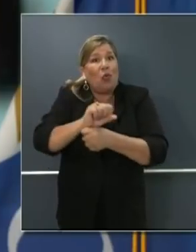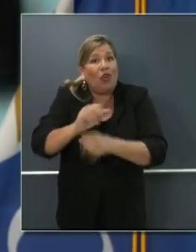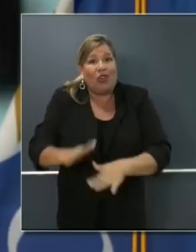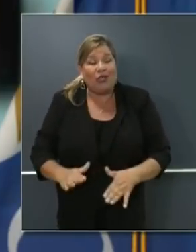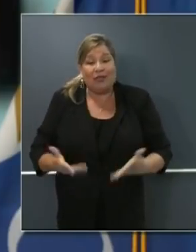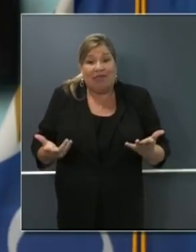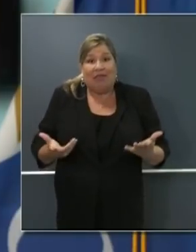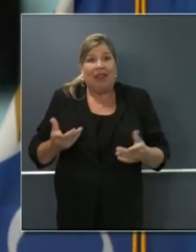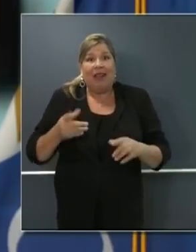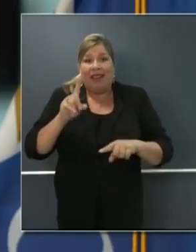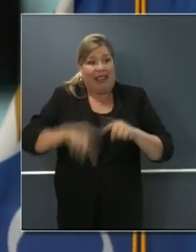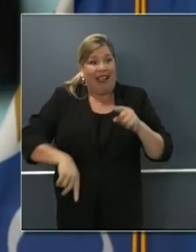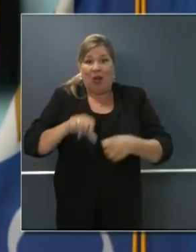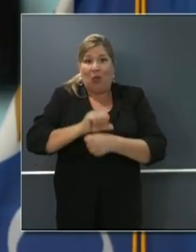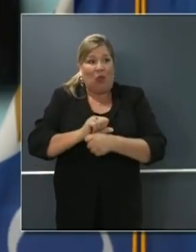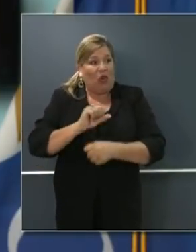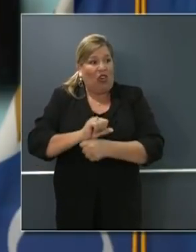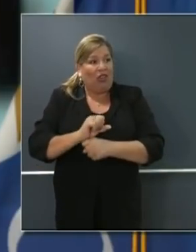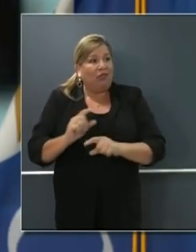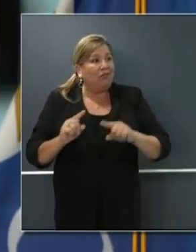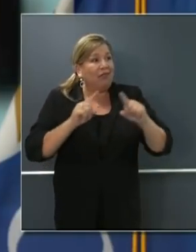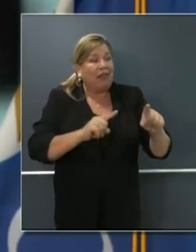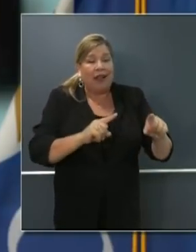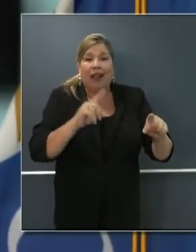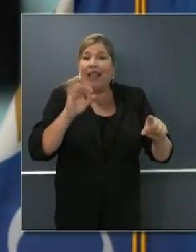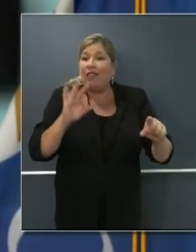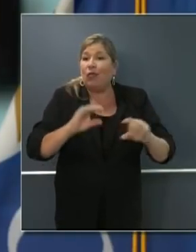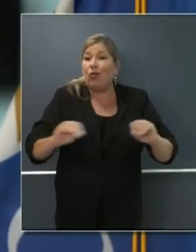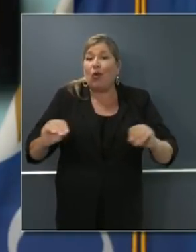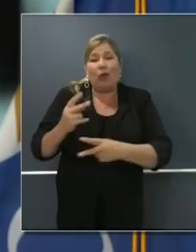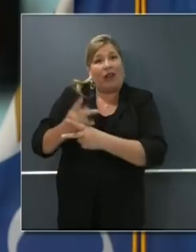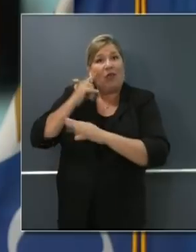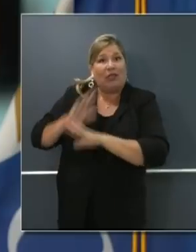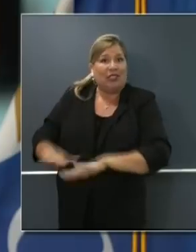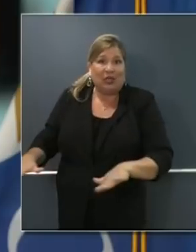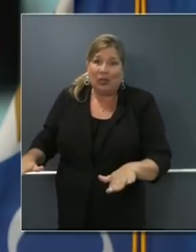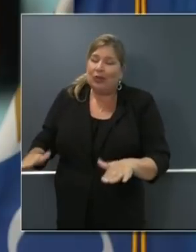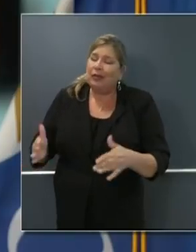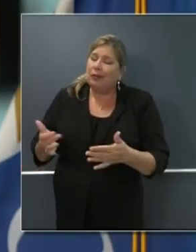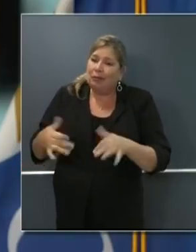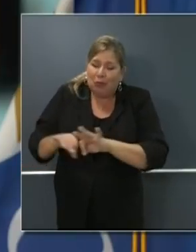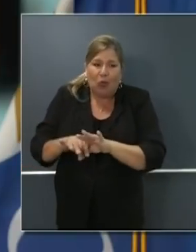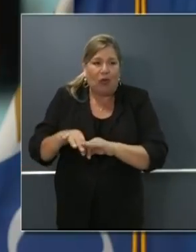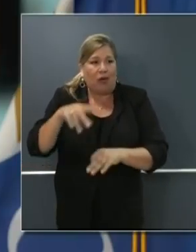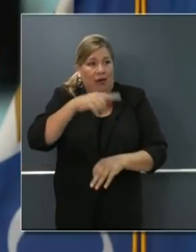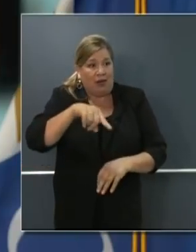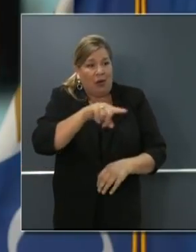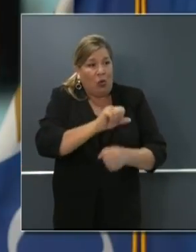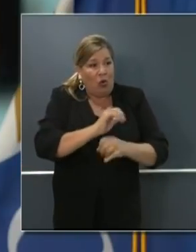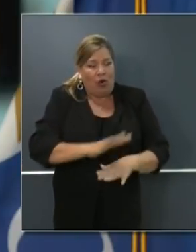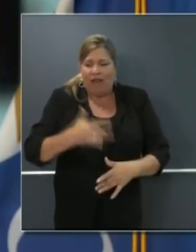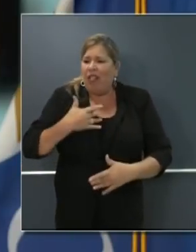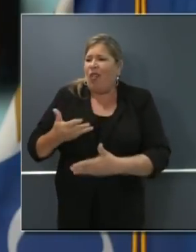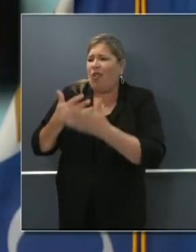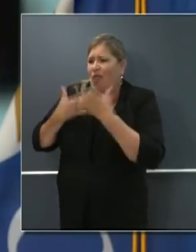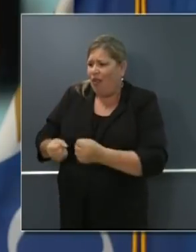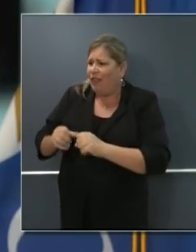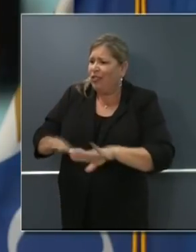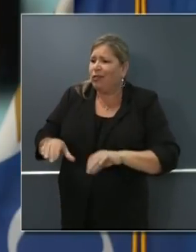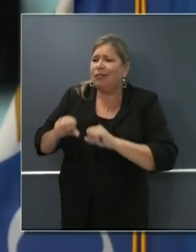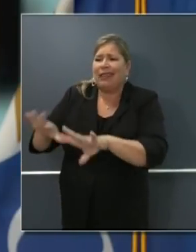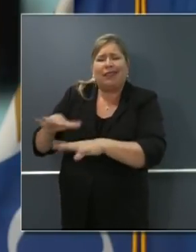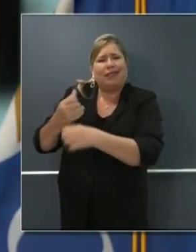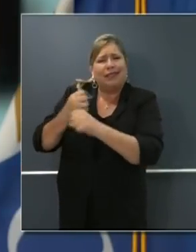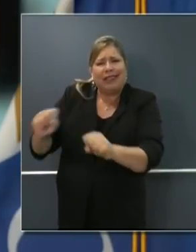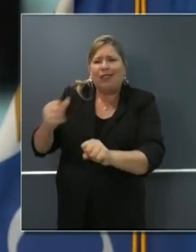have a workforce unless they're taking care of their children and are confident in the quality of that care. I'm confident